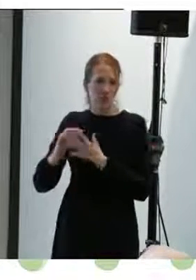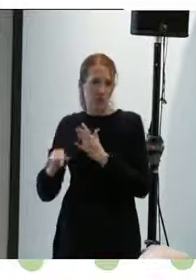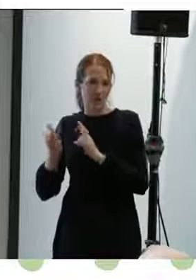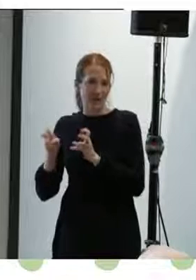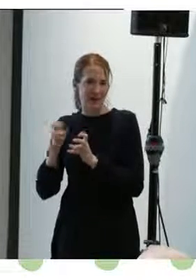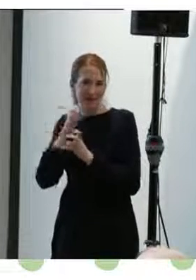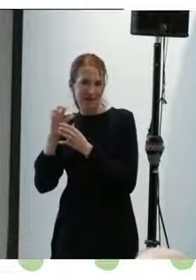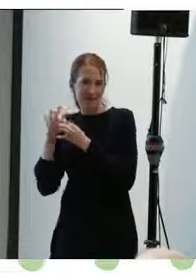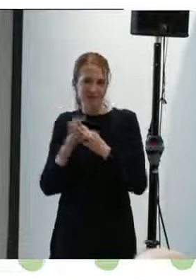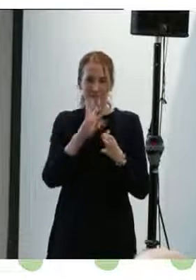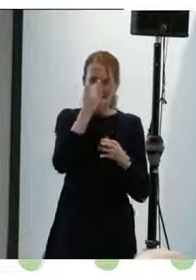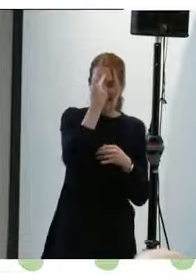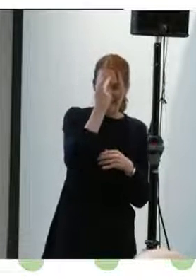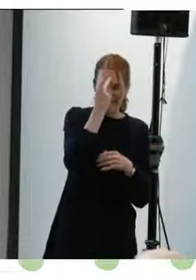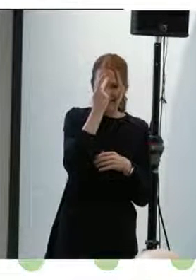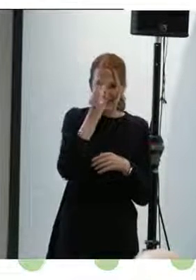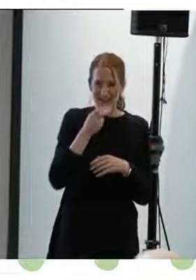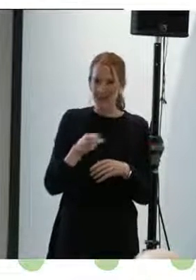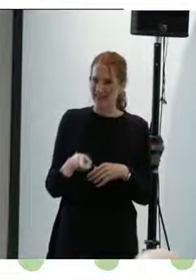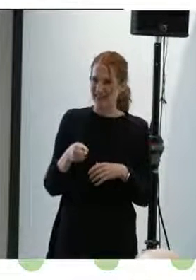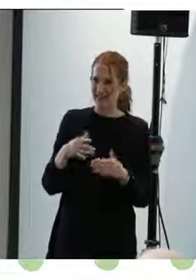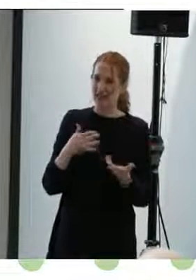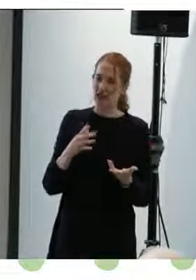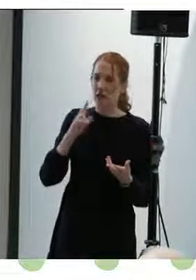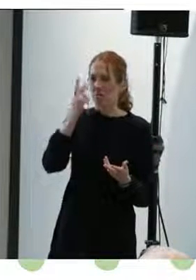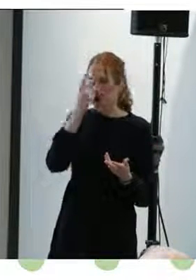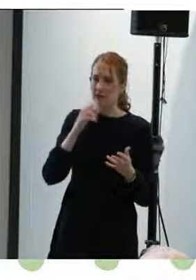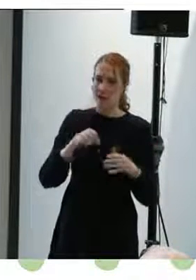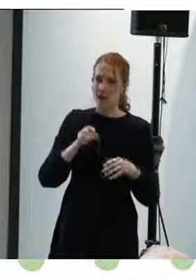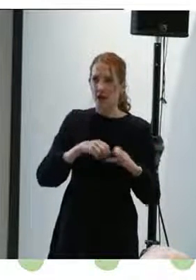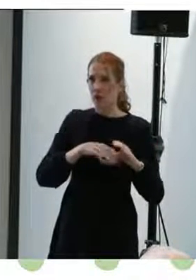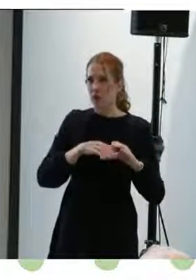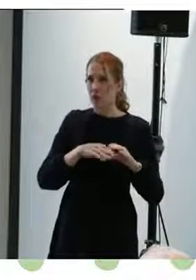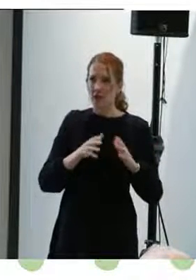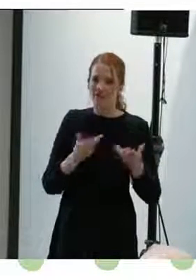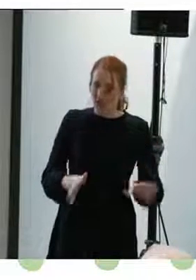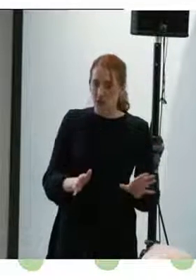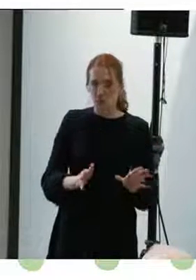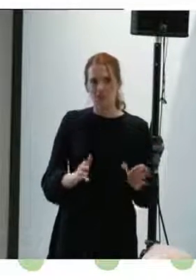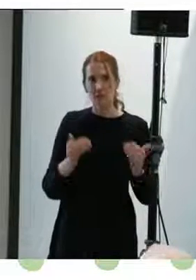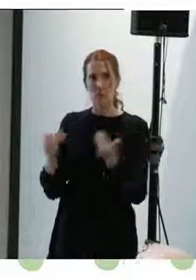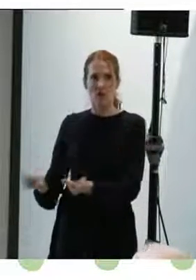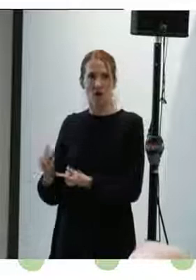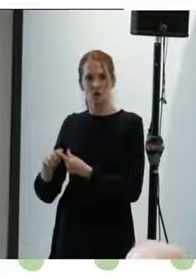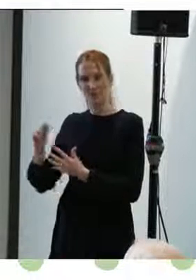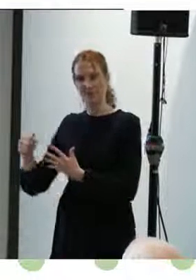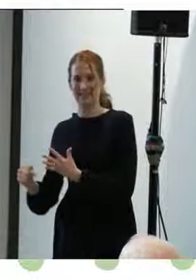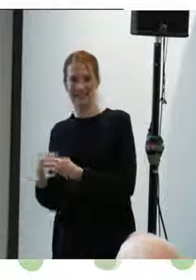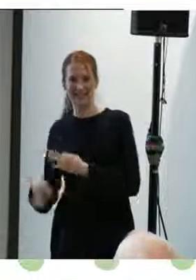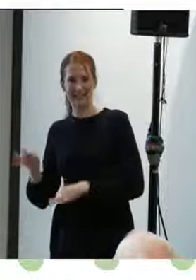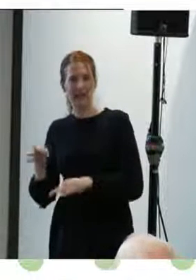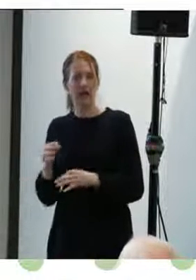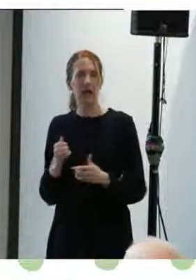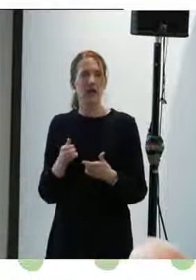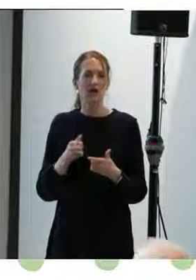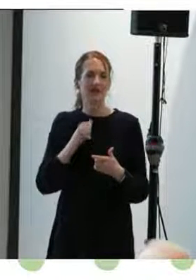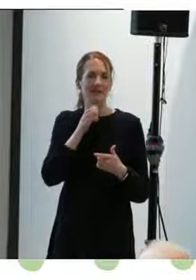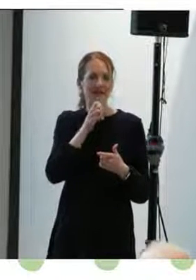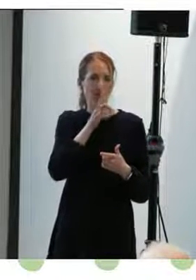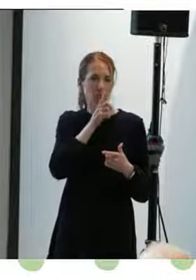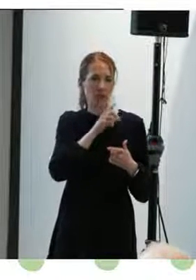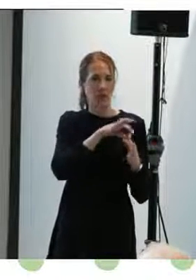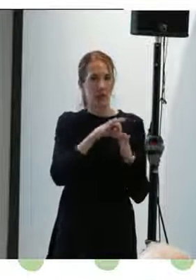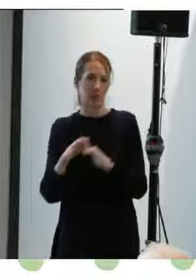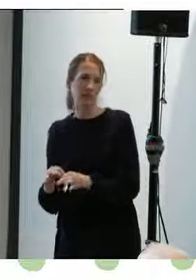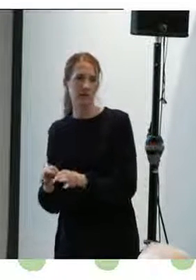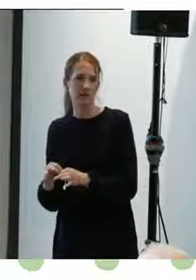And so for them, politics was okay, get that part of the interview over. I want to talk about this. And they were not linked in a way we might think they